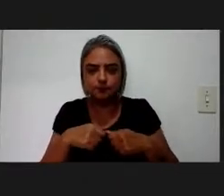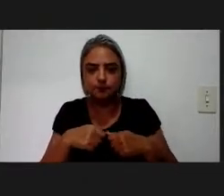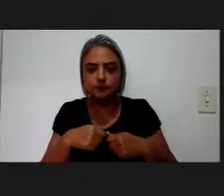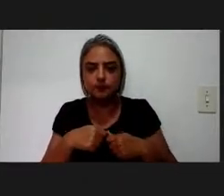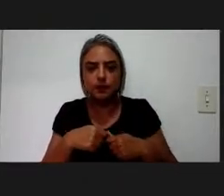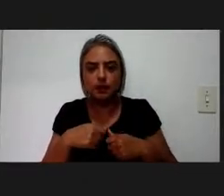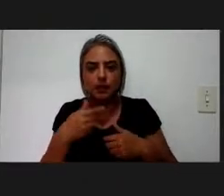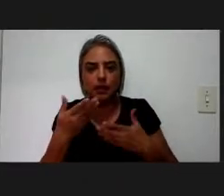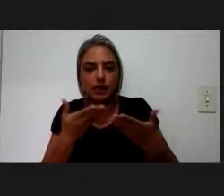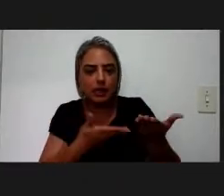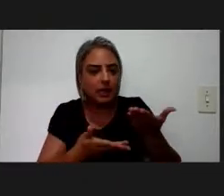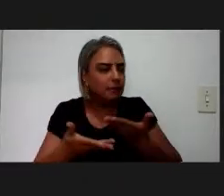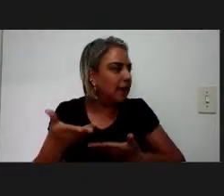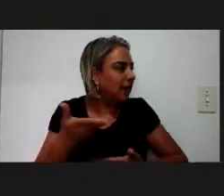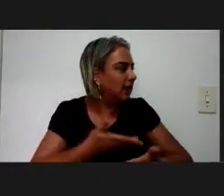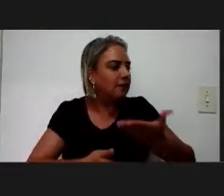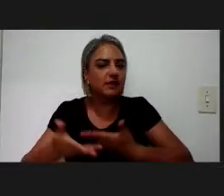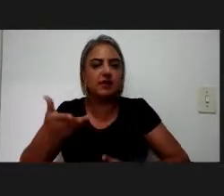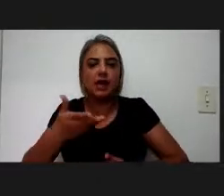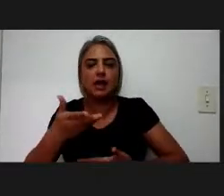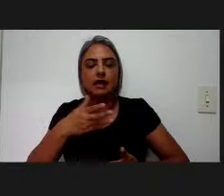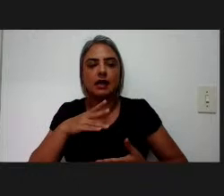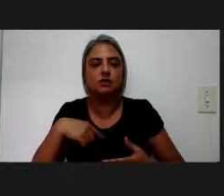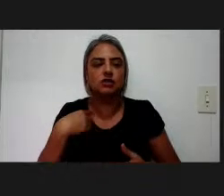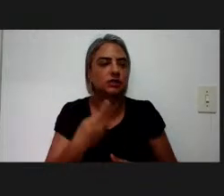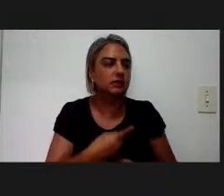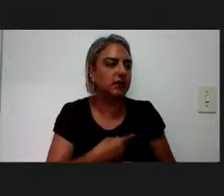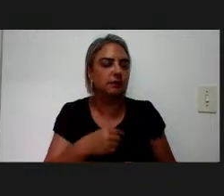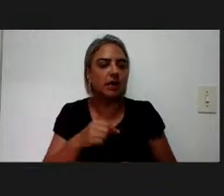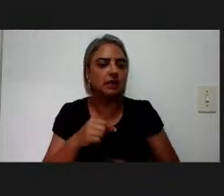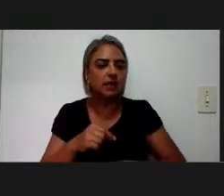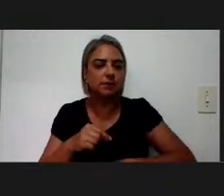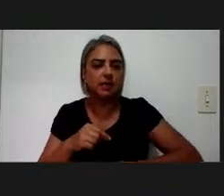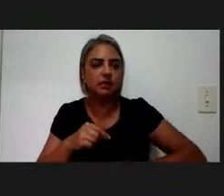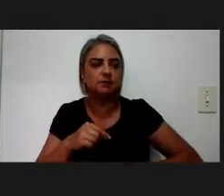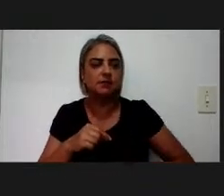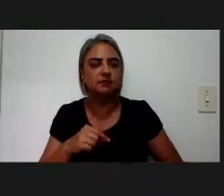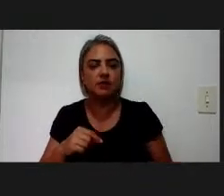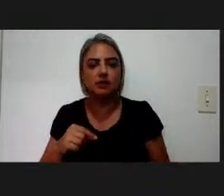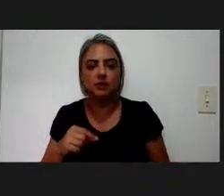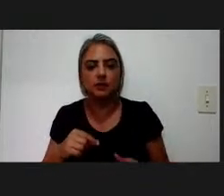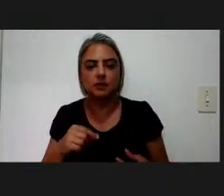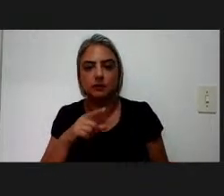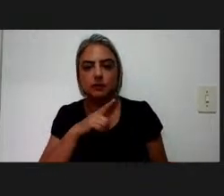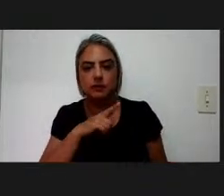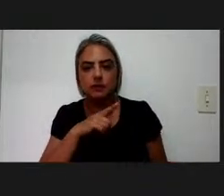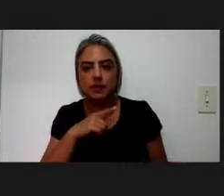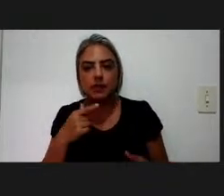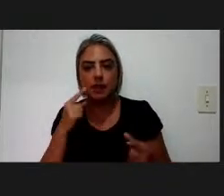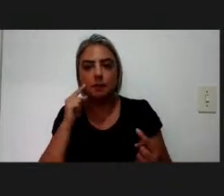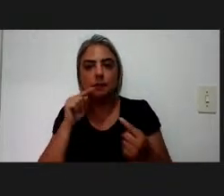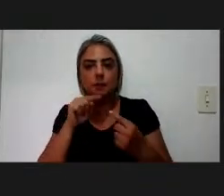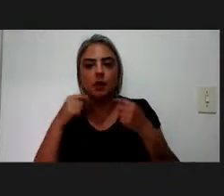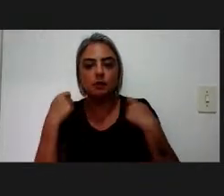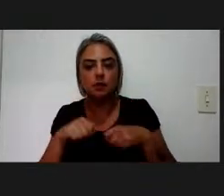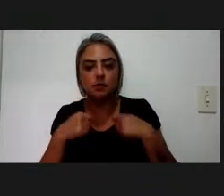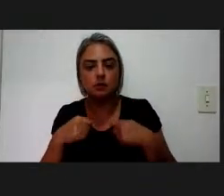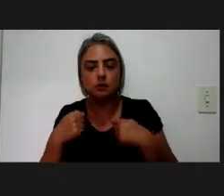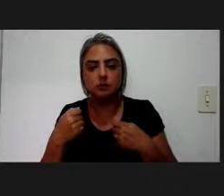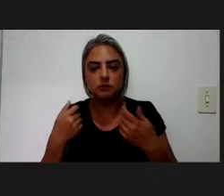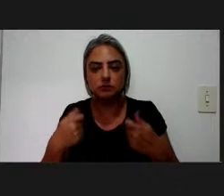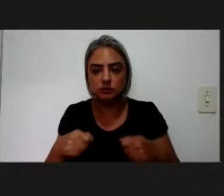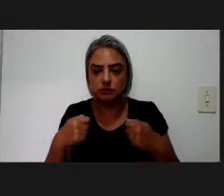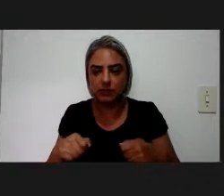something that is give, the primary care and nutrition. And the